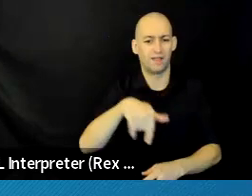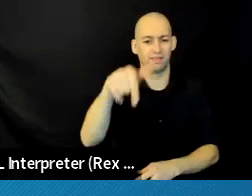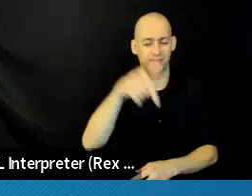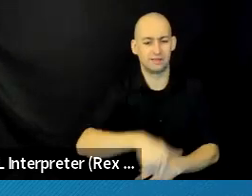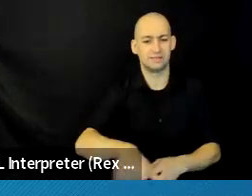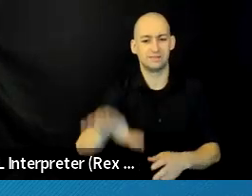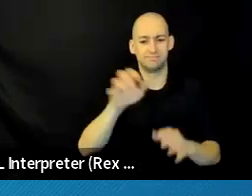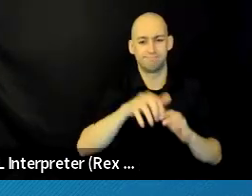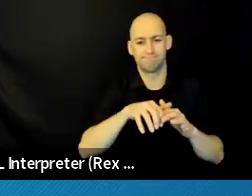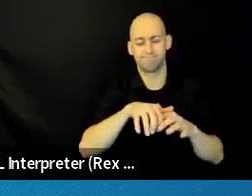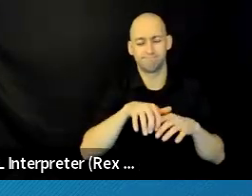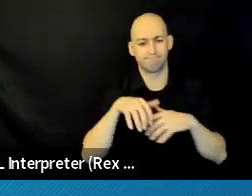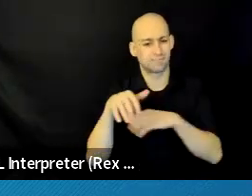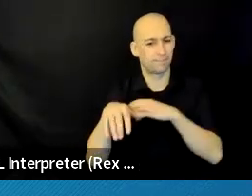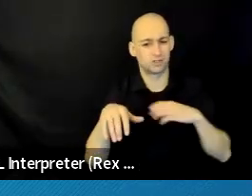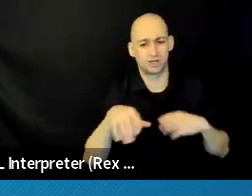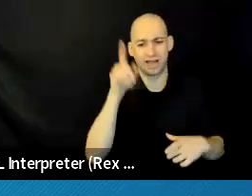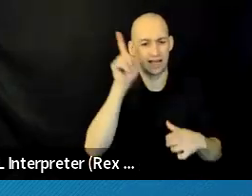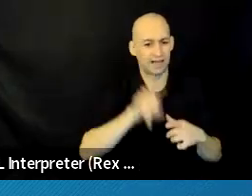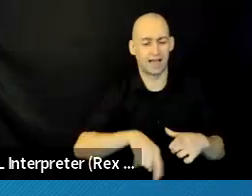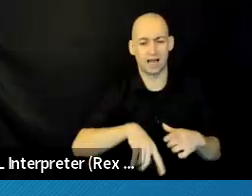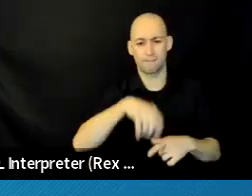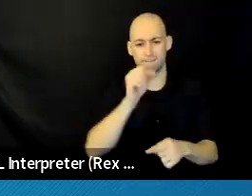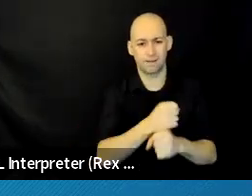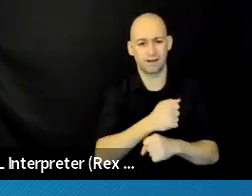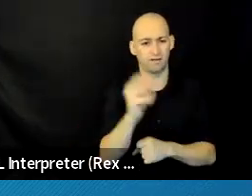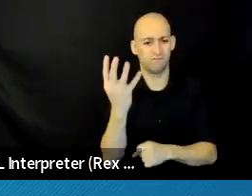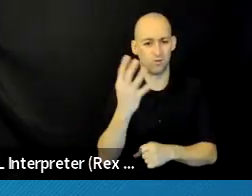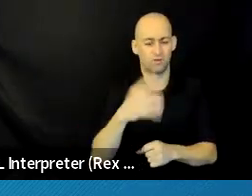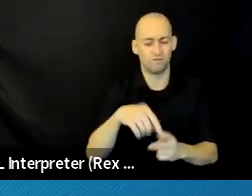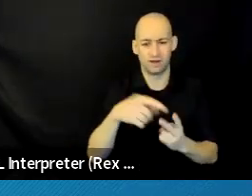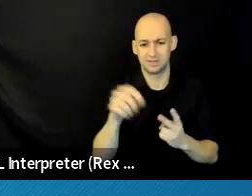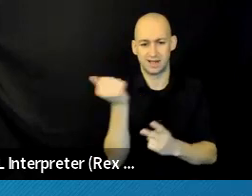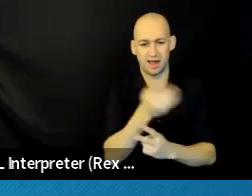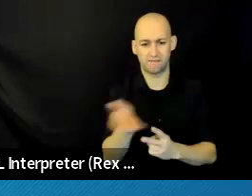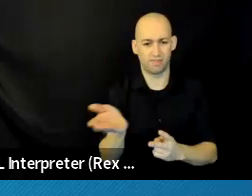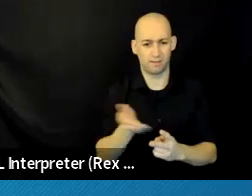commission cannot make any of the 4 required findings. Thank